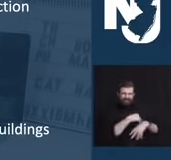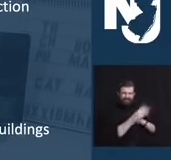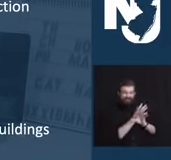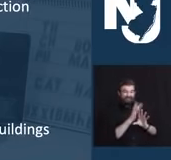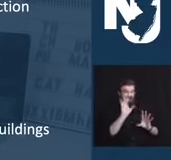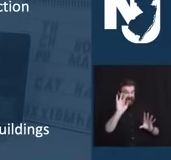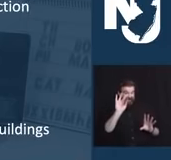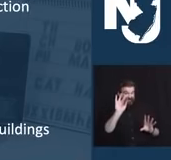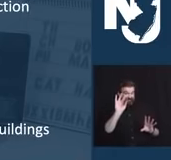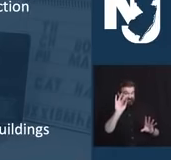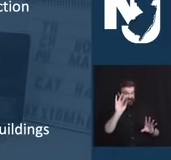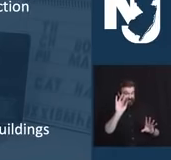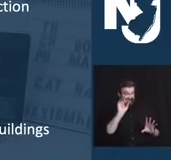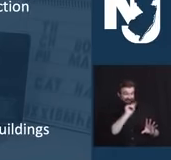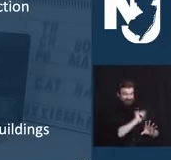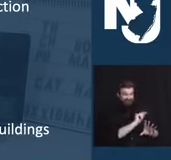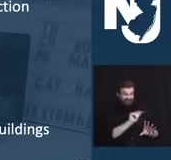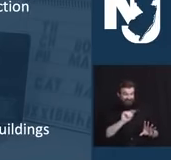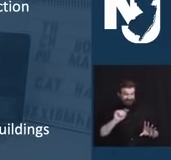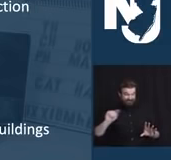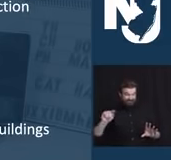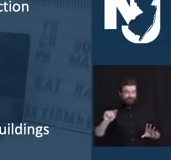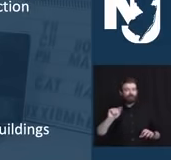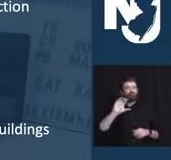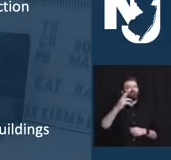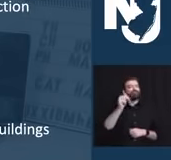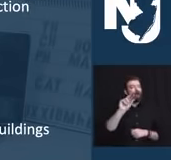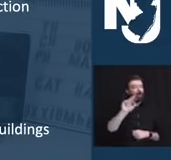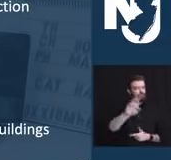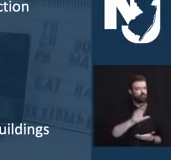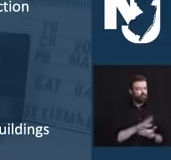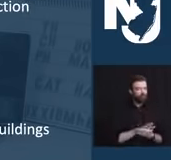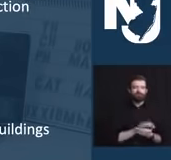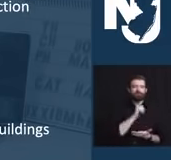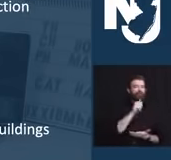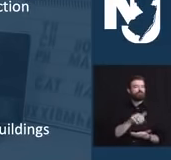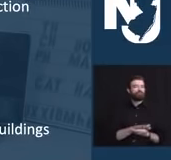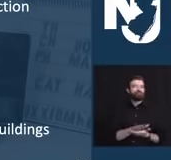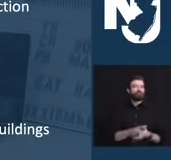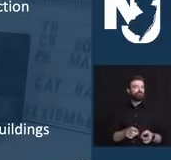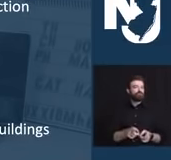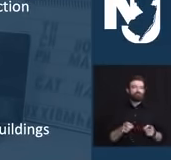a little bit of each and a little bit of that combo, that last category,